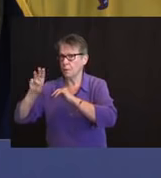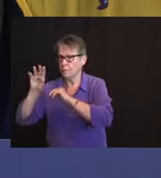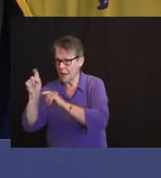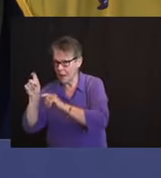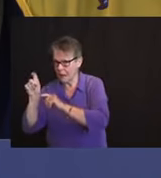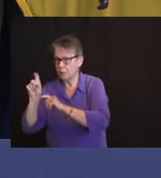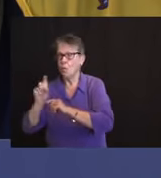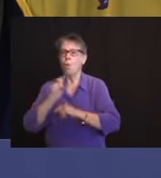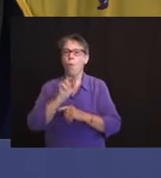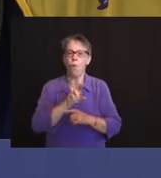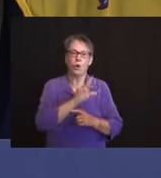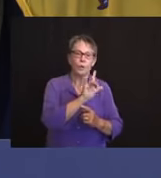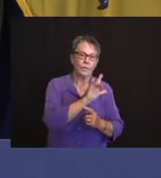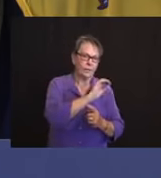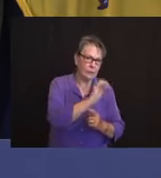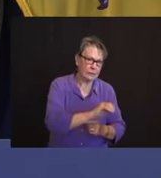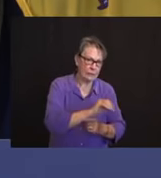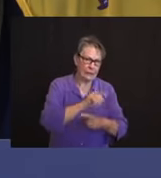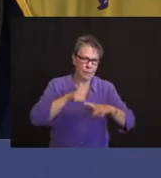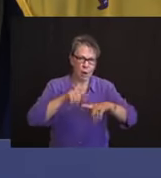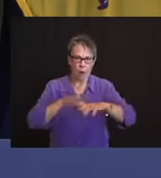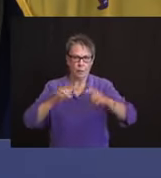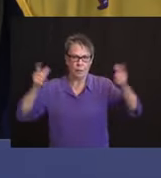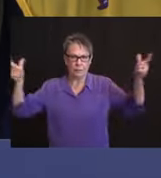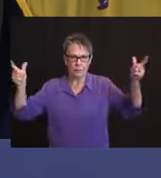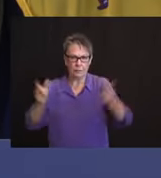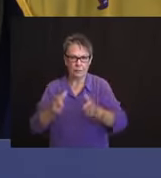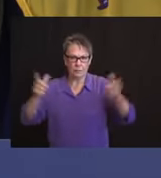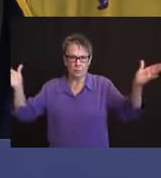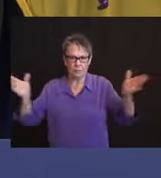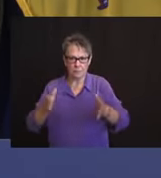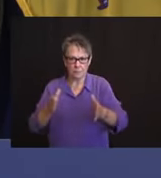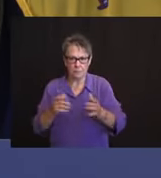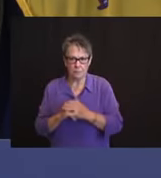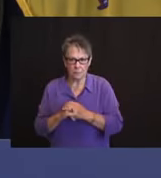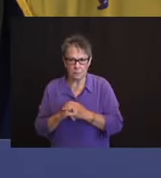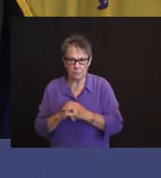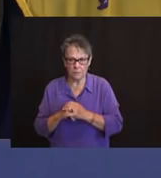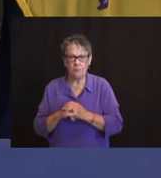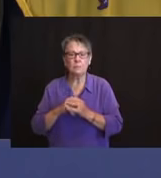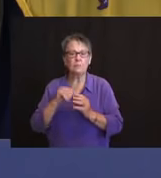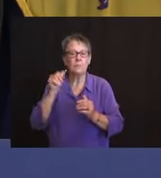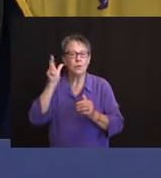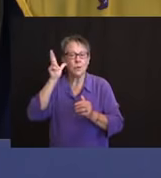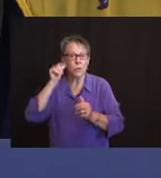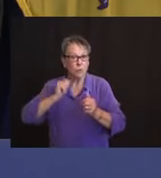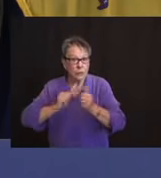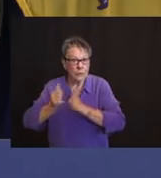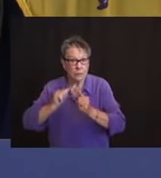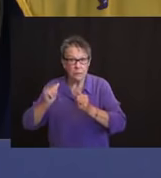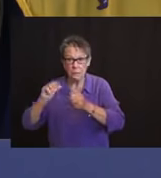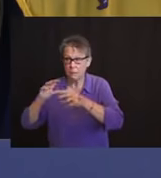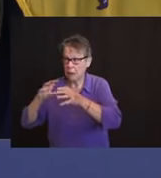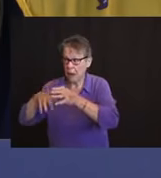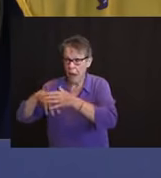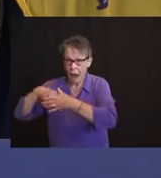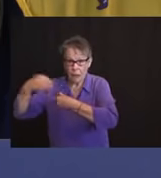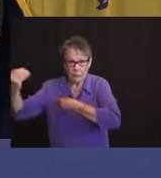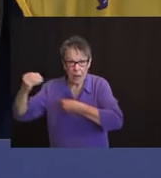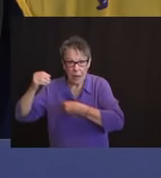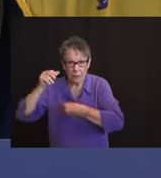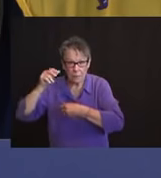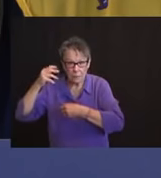And final question, you had mentioned and talked a little bit about the viral videos of people going